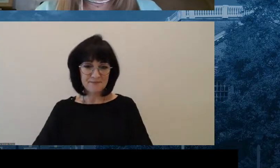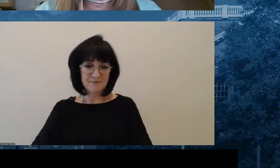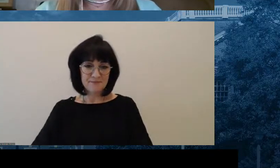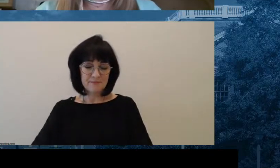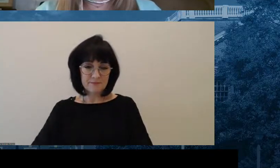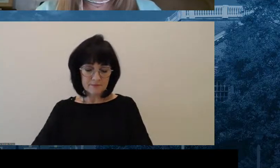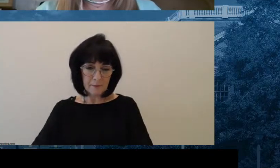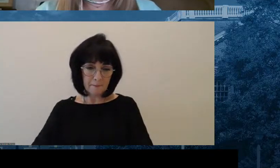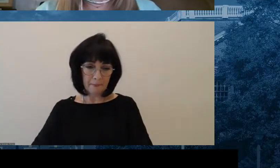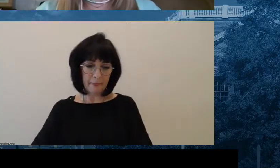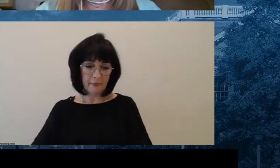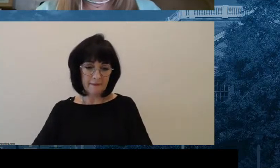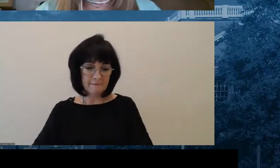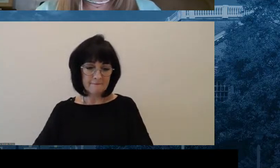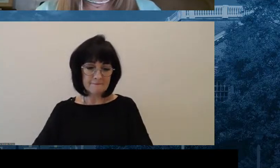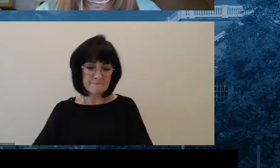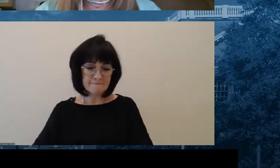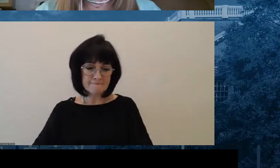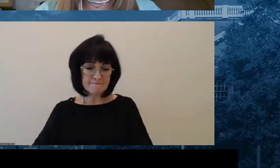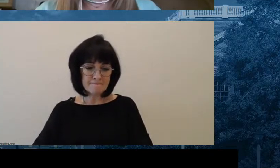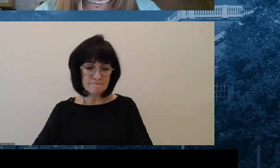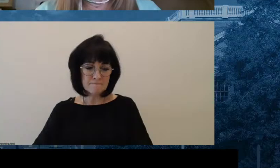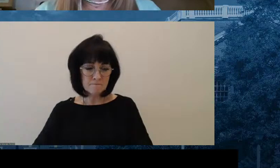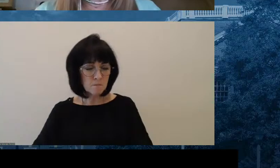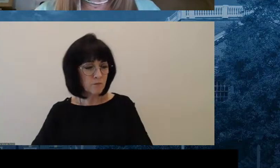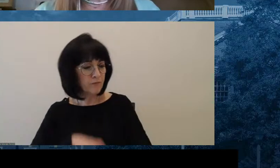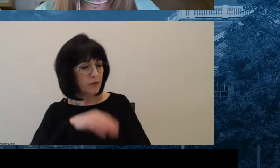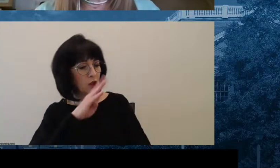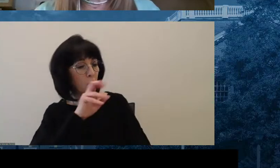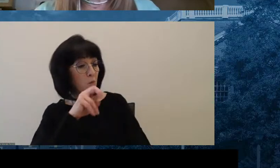And next we'll go to Brandon Holbeck with the News Journal.